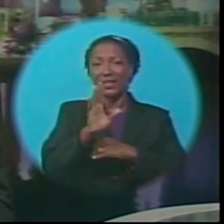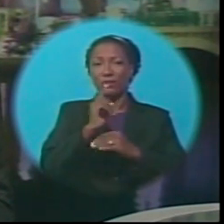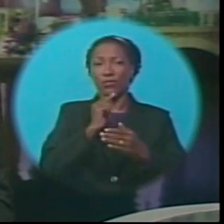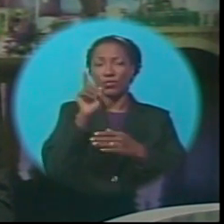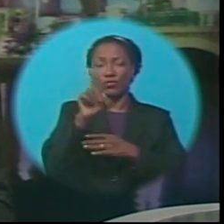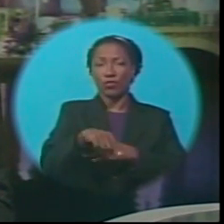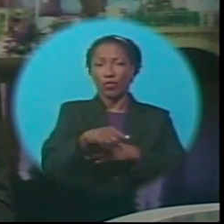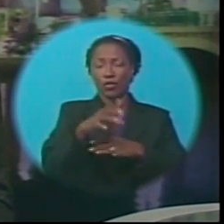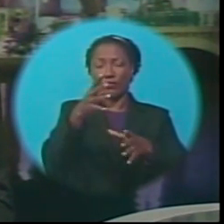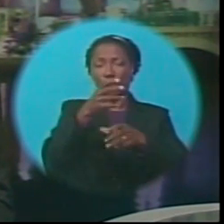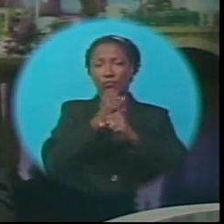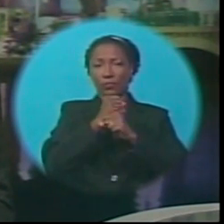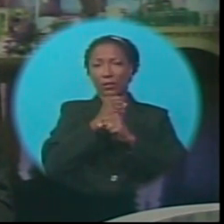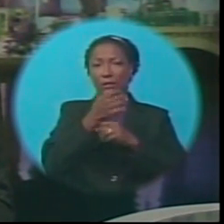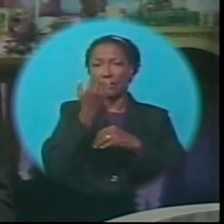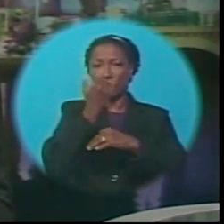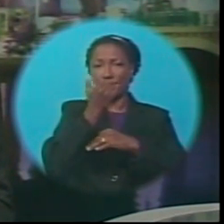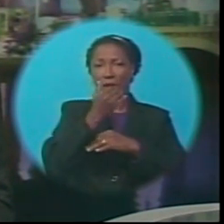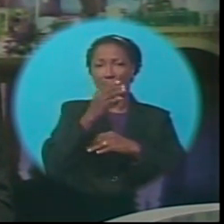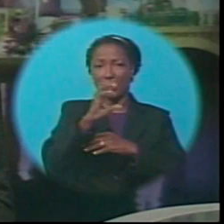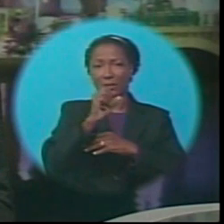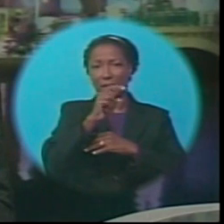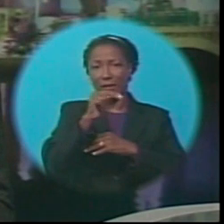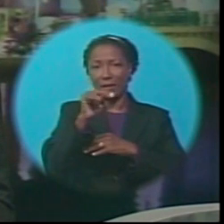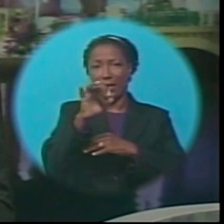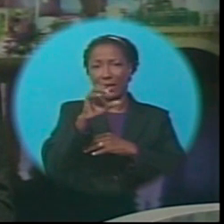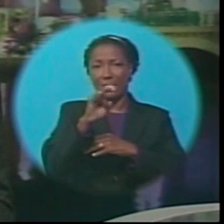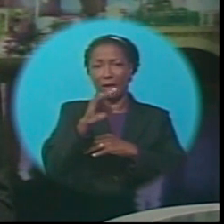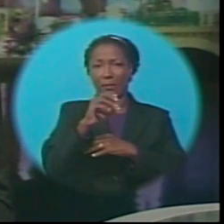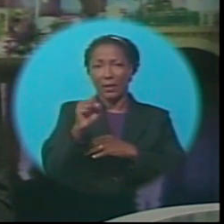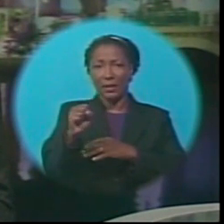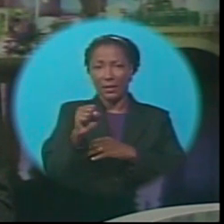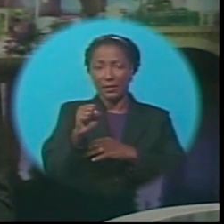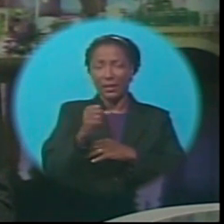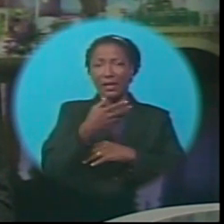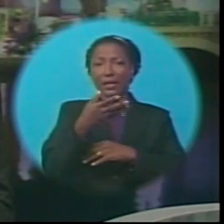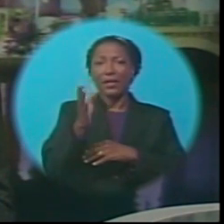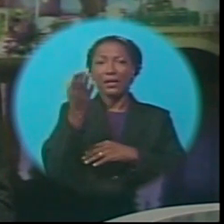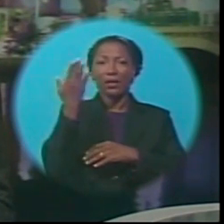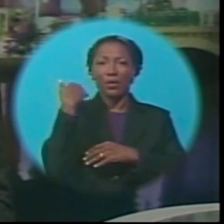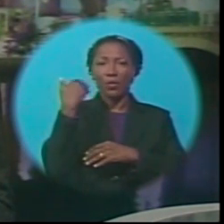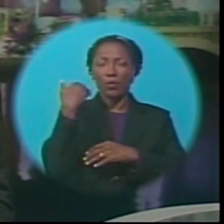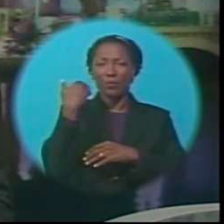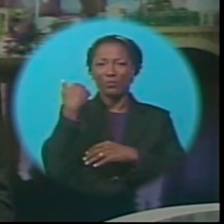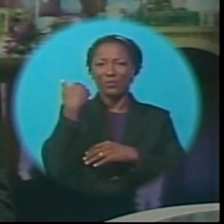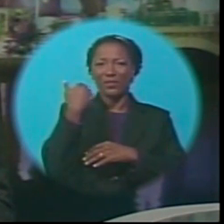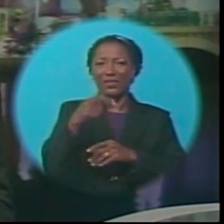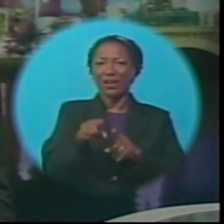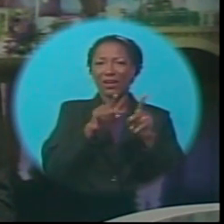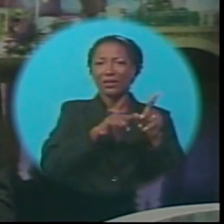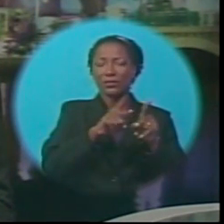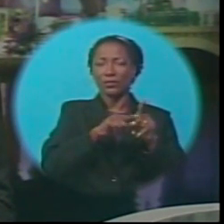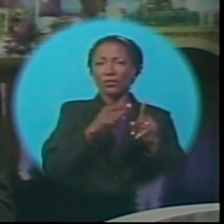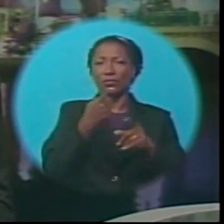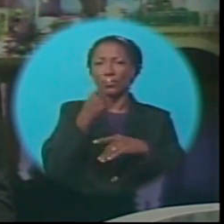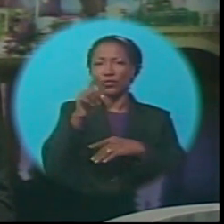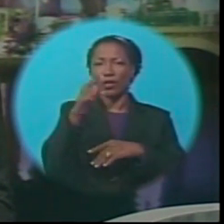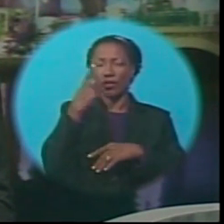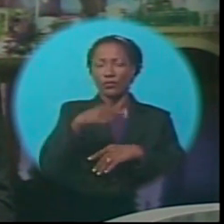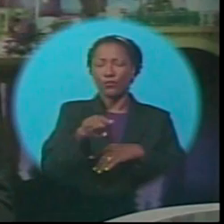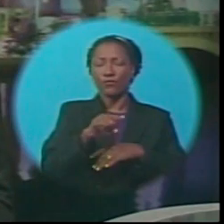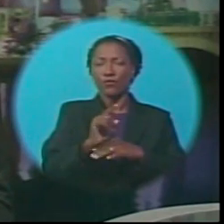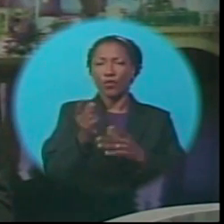those sentences will run concurrently. He was convicted, reprimanded, and discharged for entering Barbados by sea, except at a